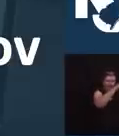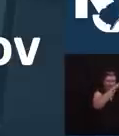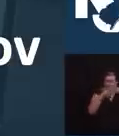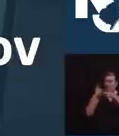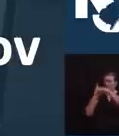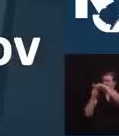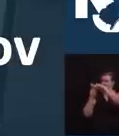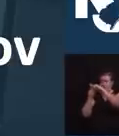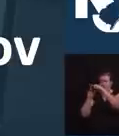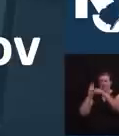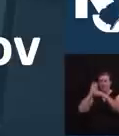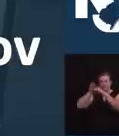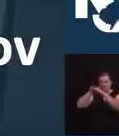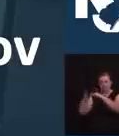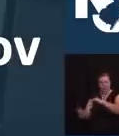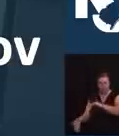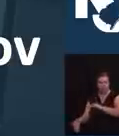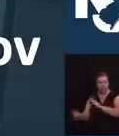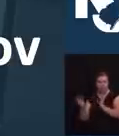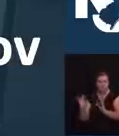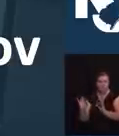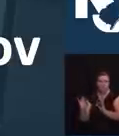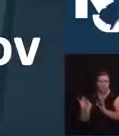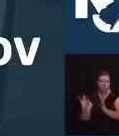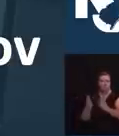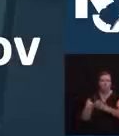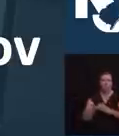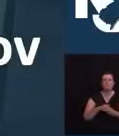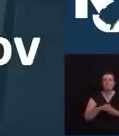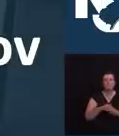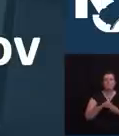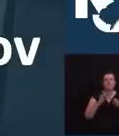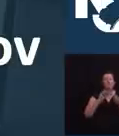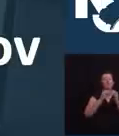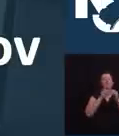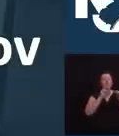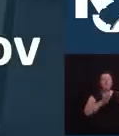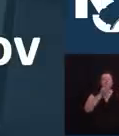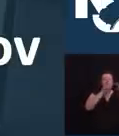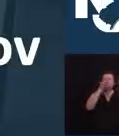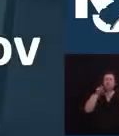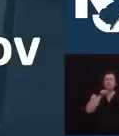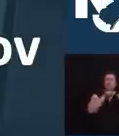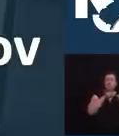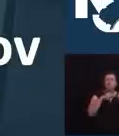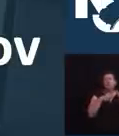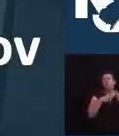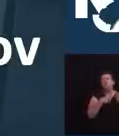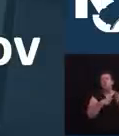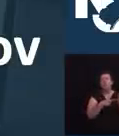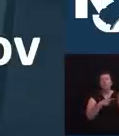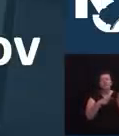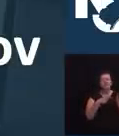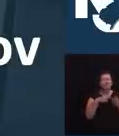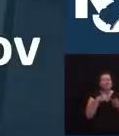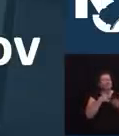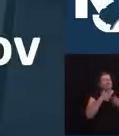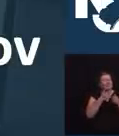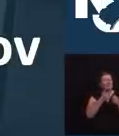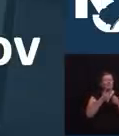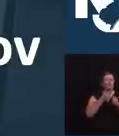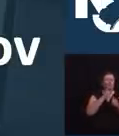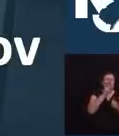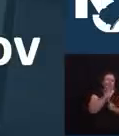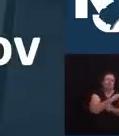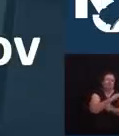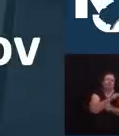numbers on the screen reflect individuals who are almost exclusively, if not exclusively, not vaccinated. The